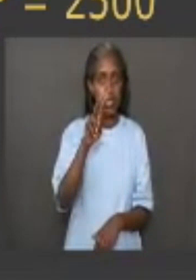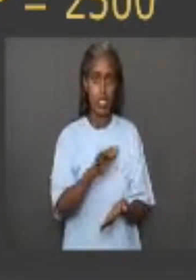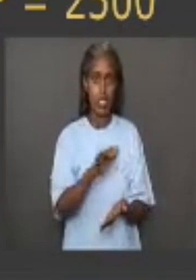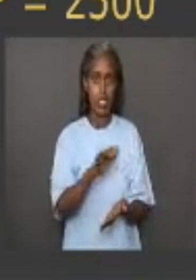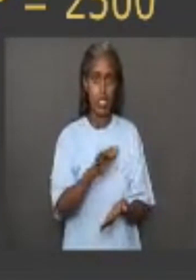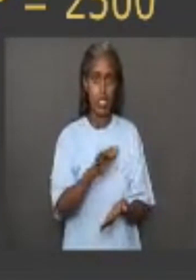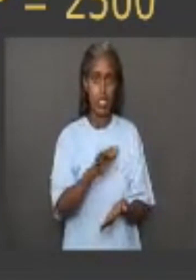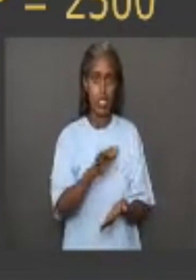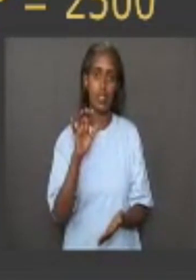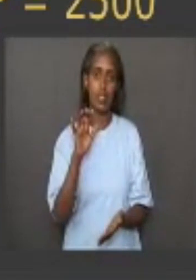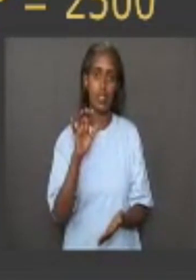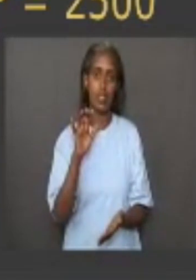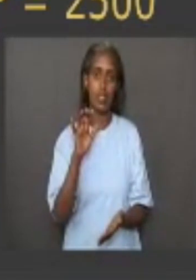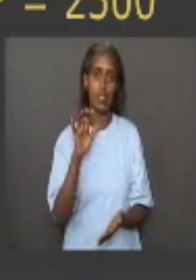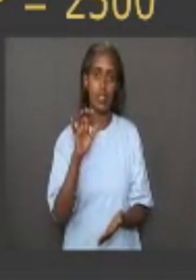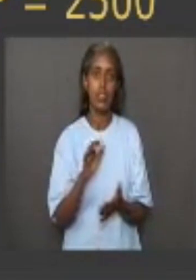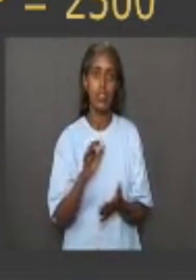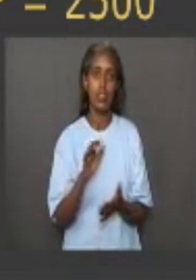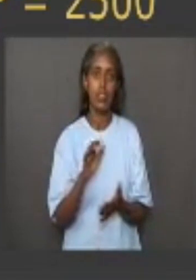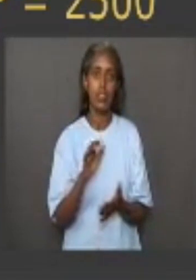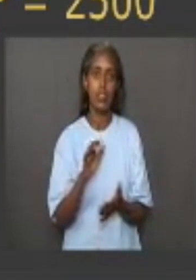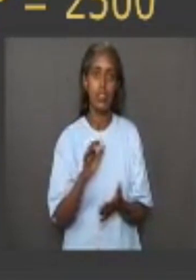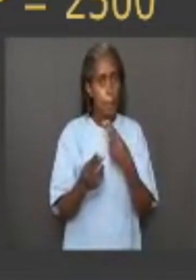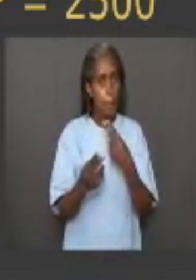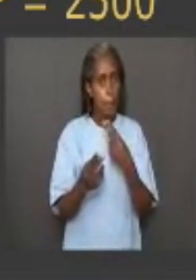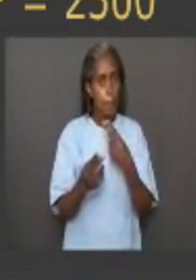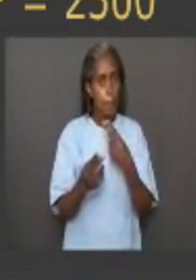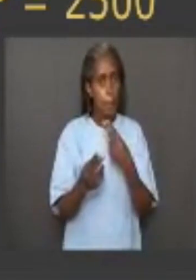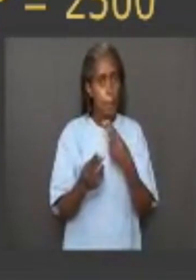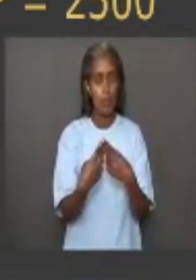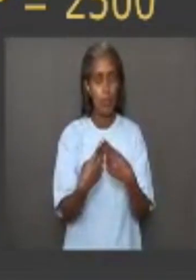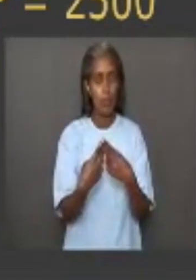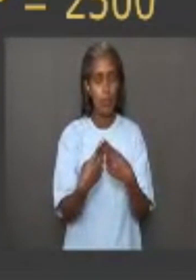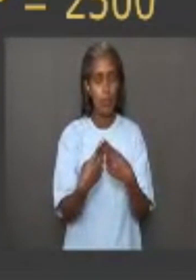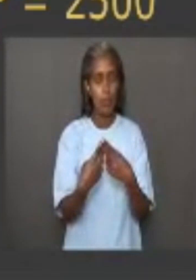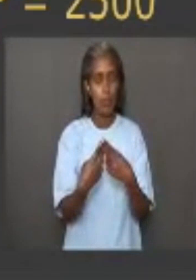2,500, we multiply it by